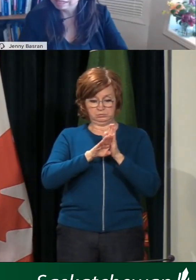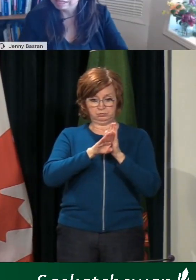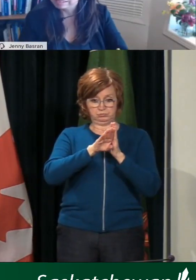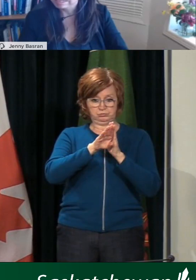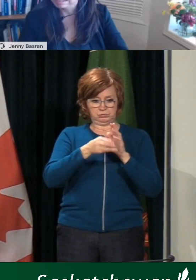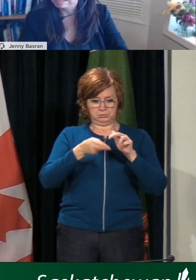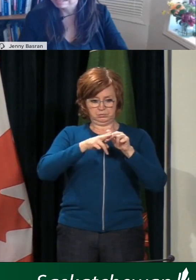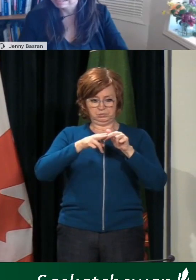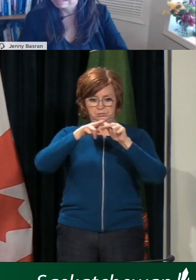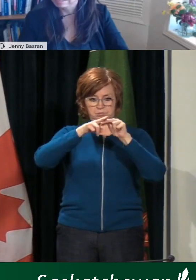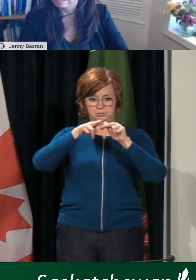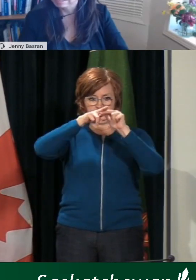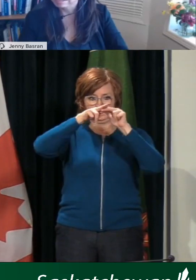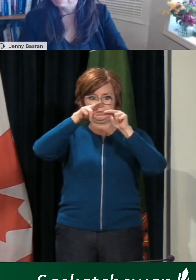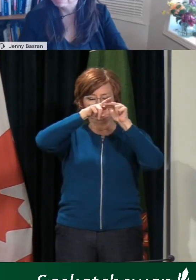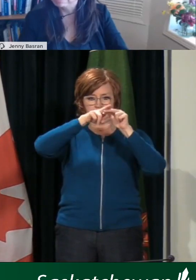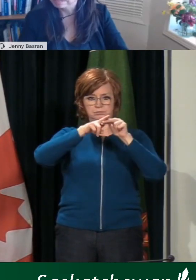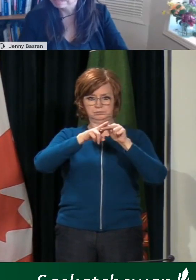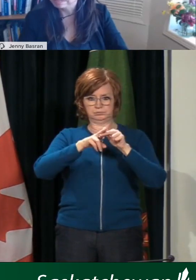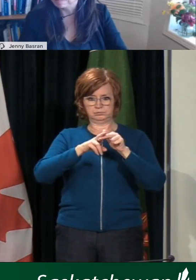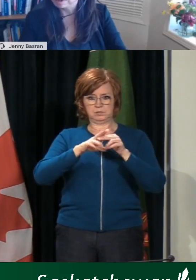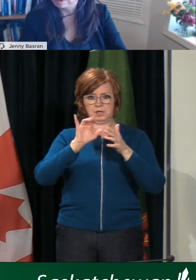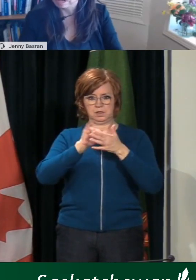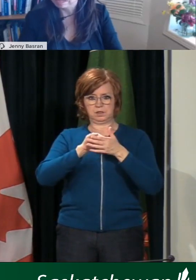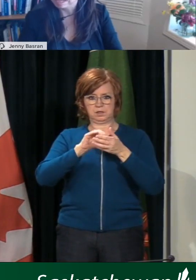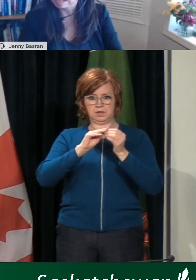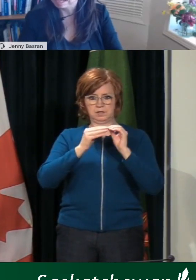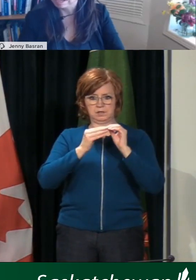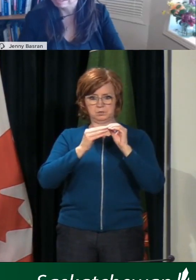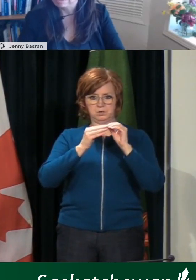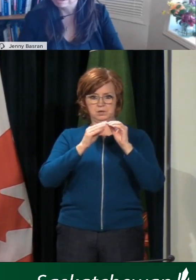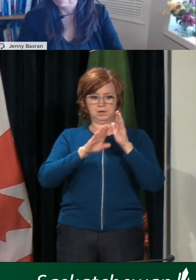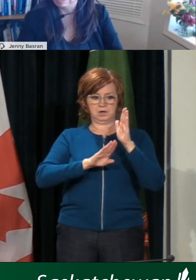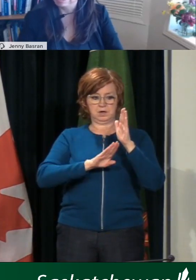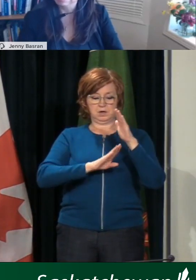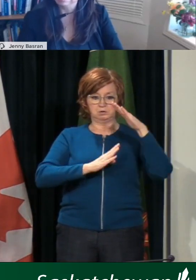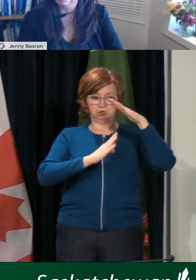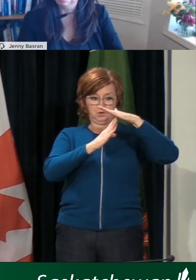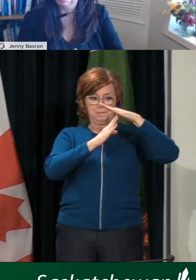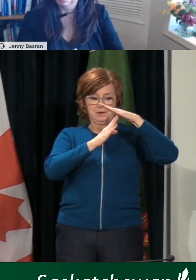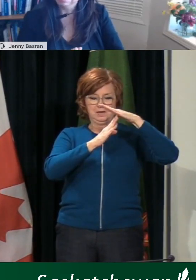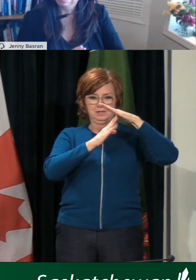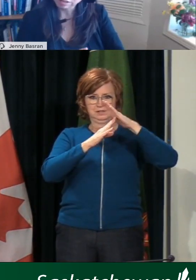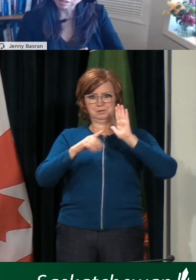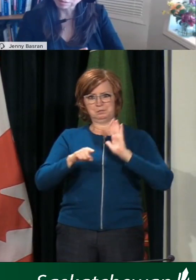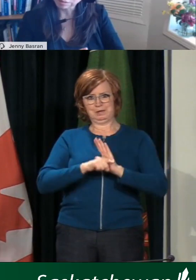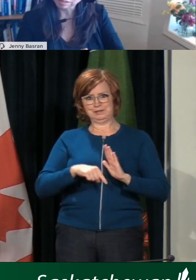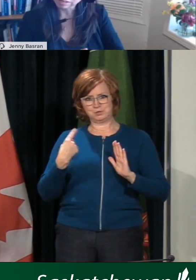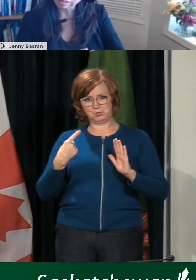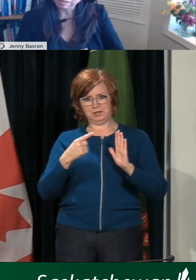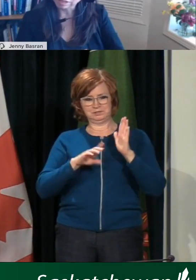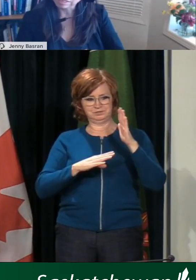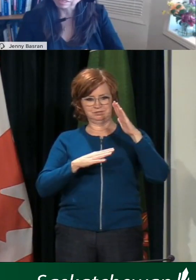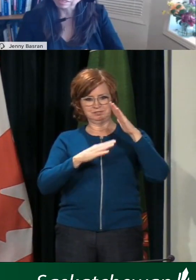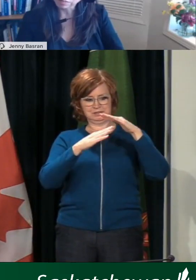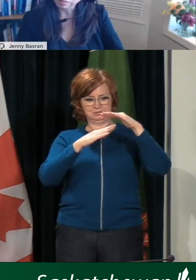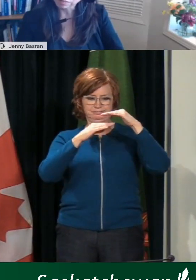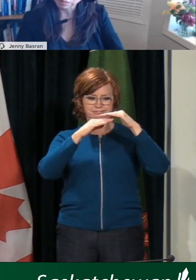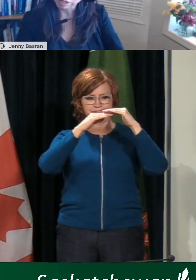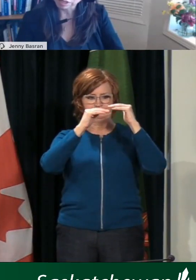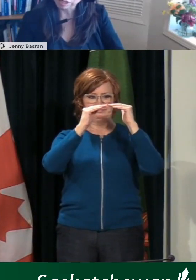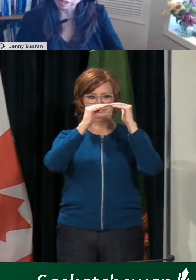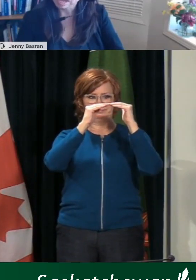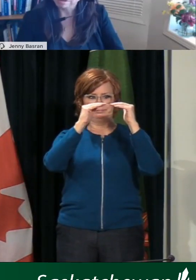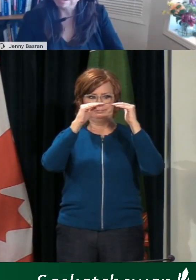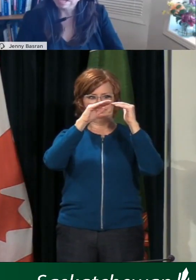is the effective reproductive number less than 1. So if we can get the effective reproductive number less than 1, which we